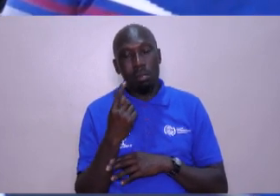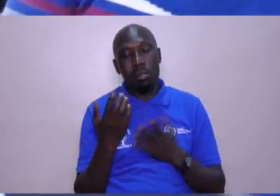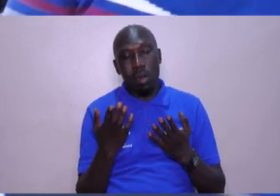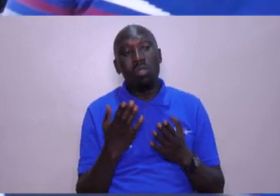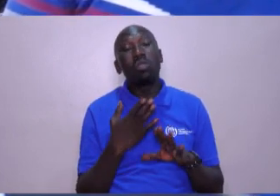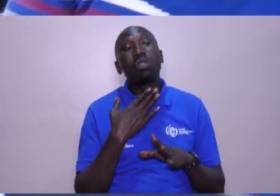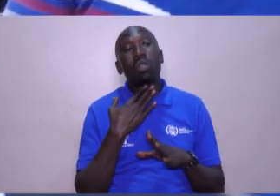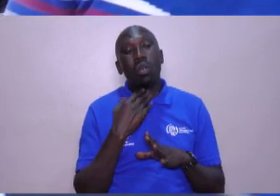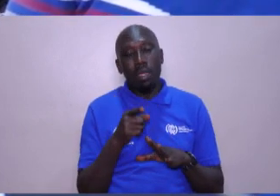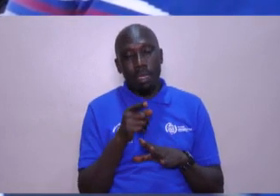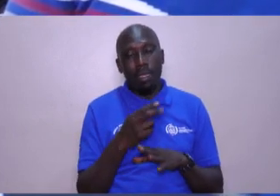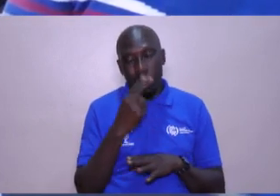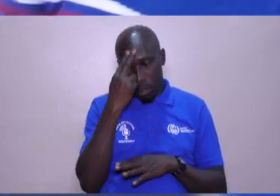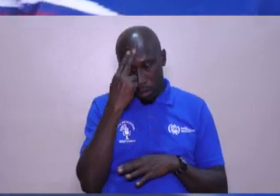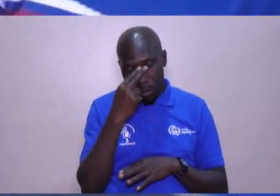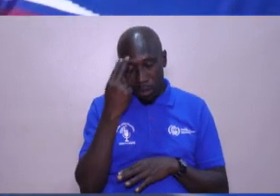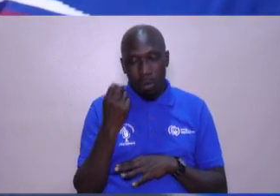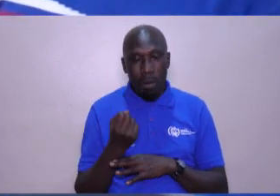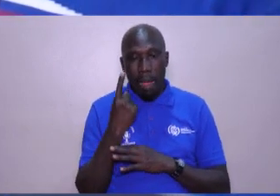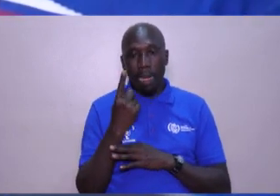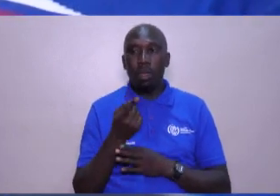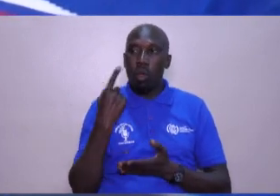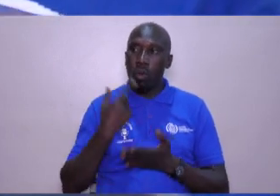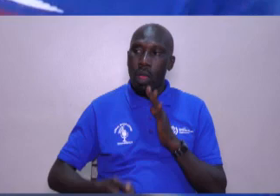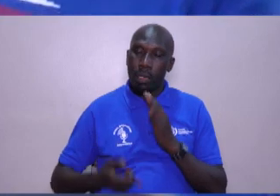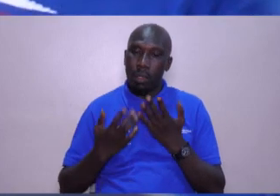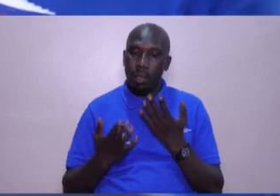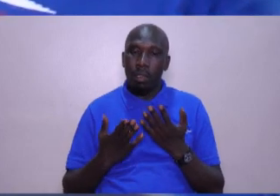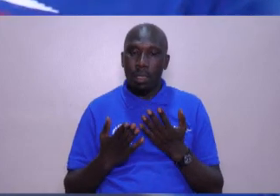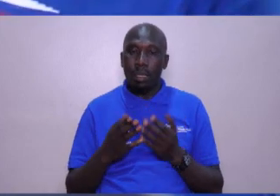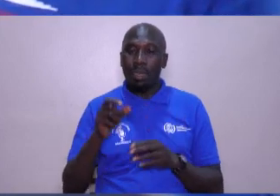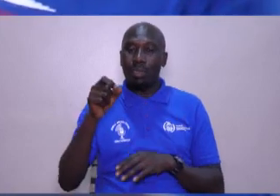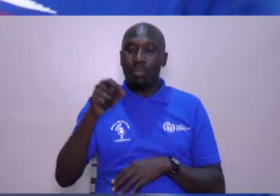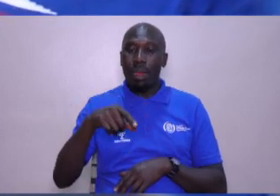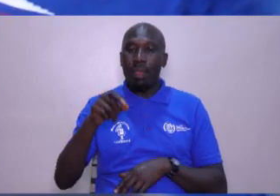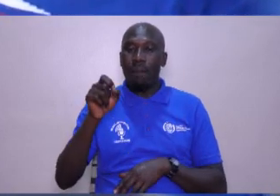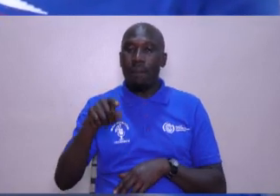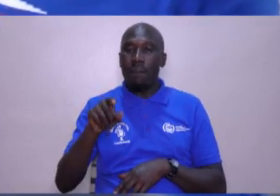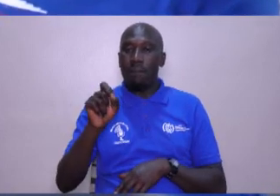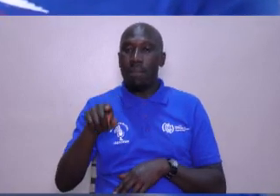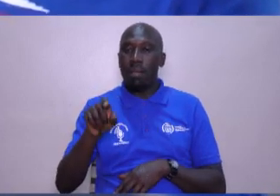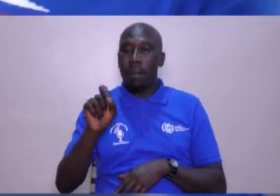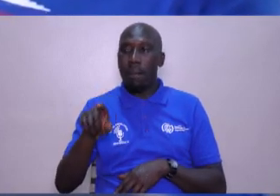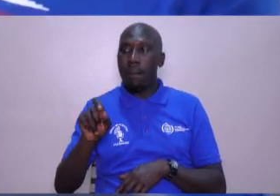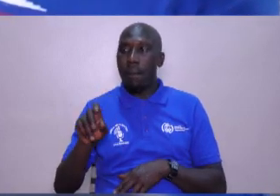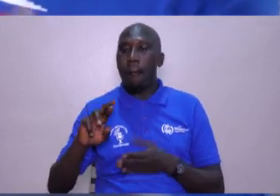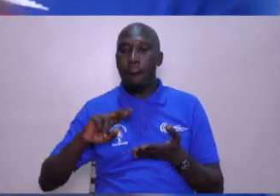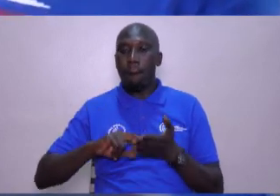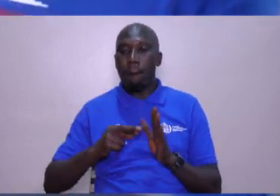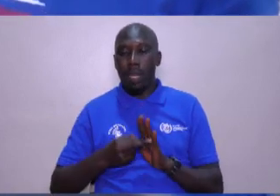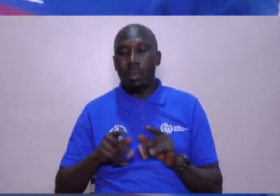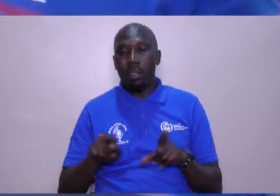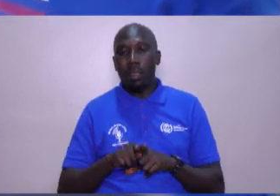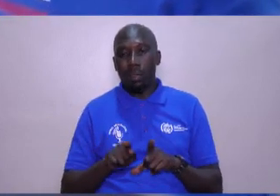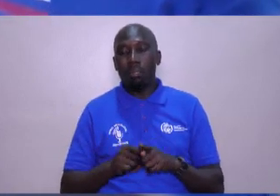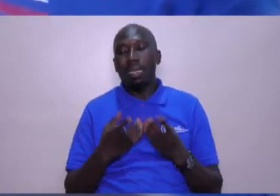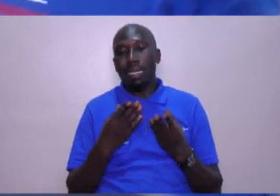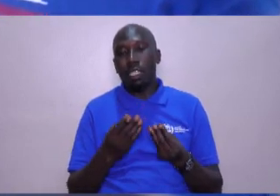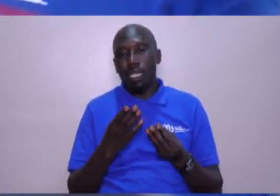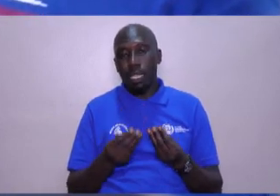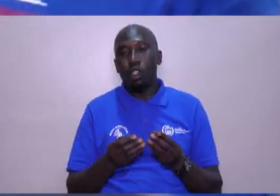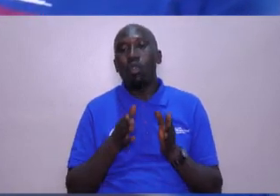You want this learner to understand what sprinkling means. It is easy to